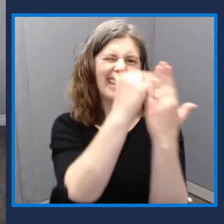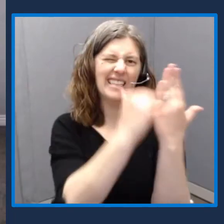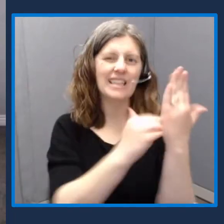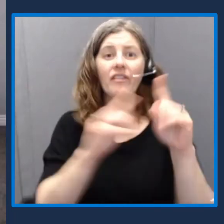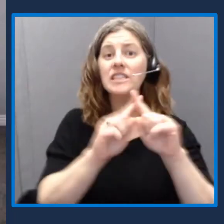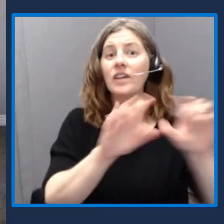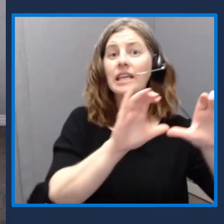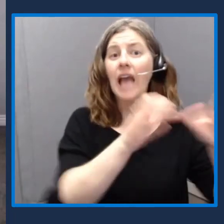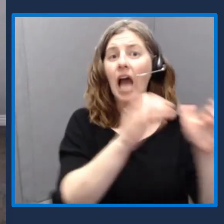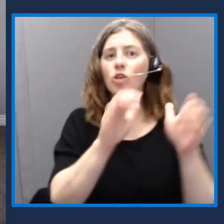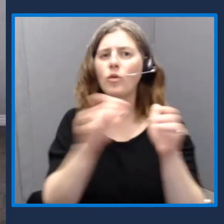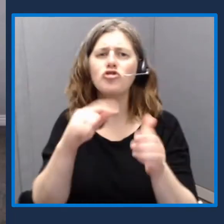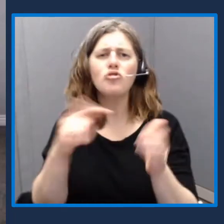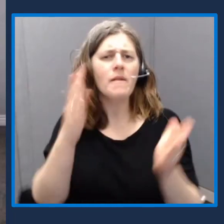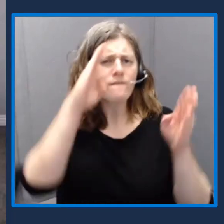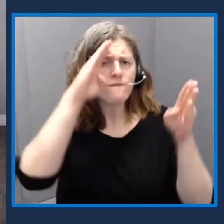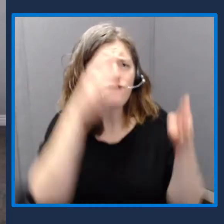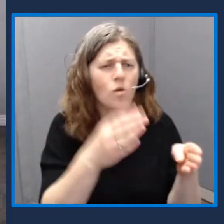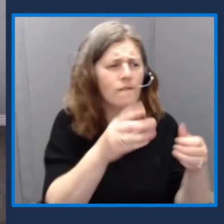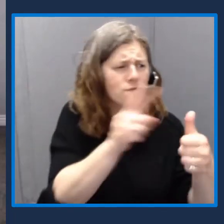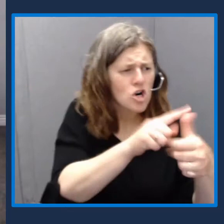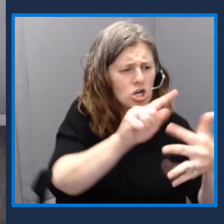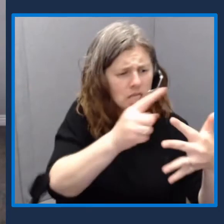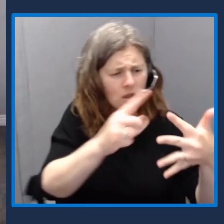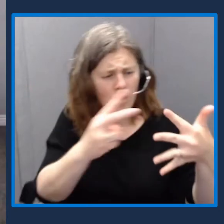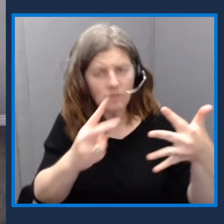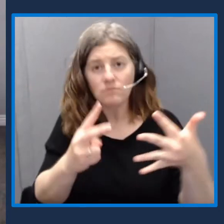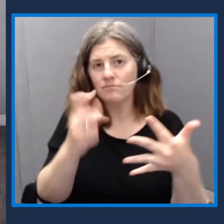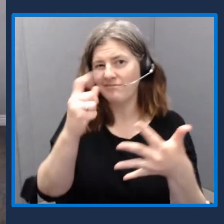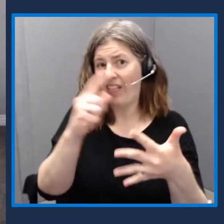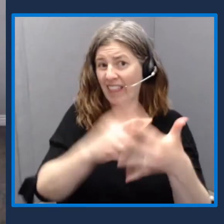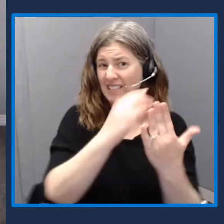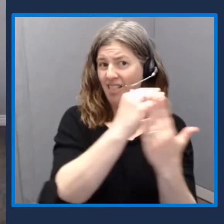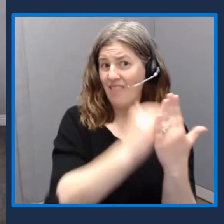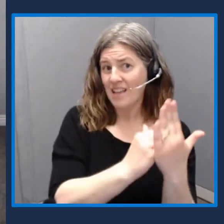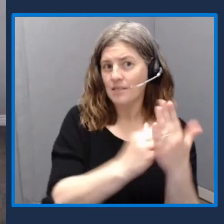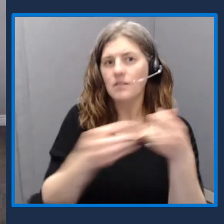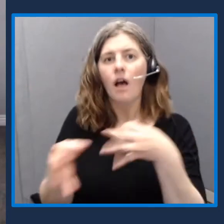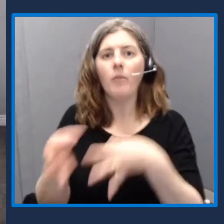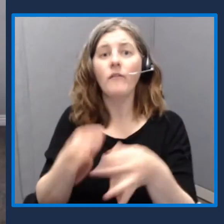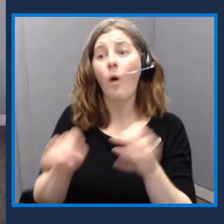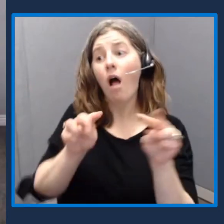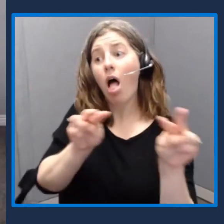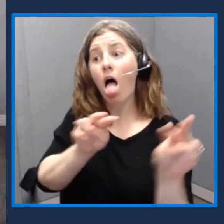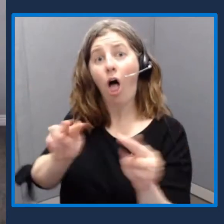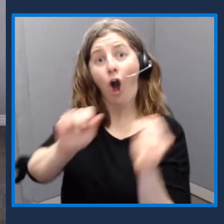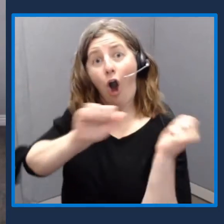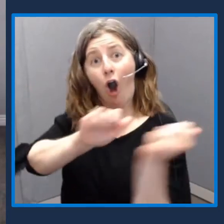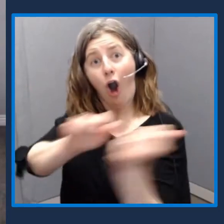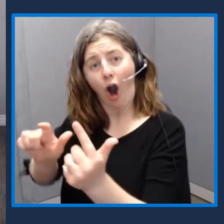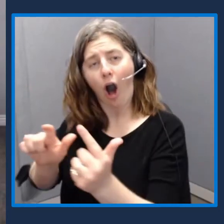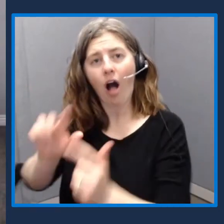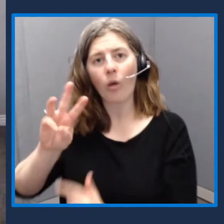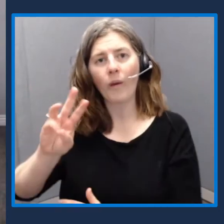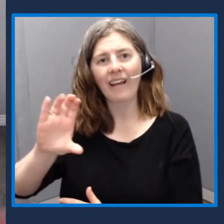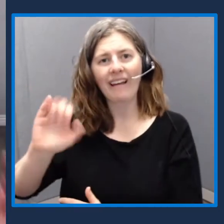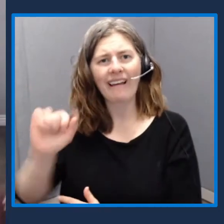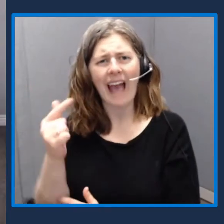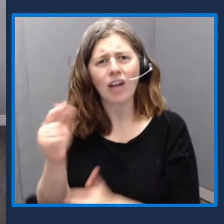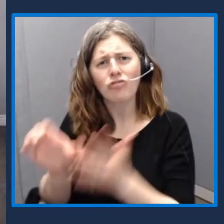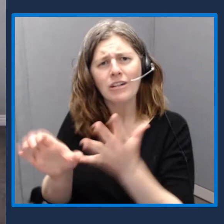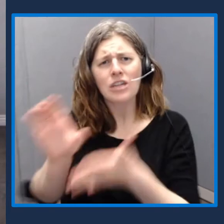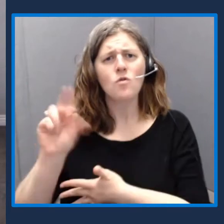improvements that you might want to focus on first. This is not, of course, a substitute for looking at all of the applicable WCAG criteria, but